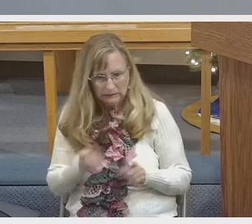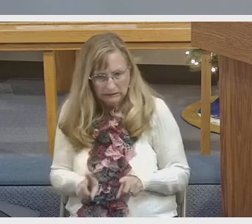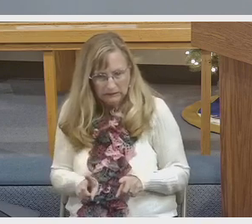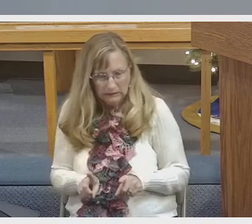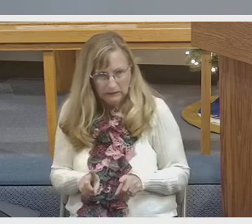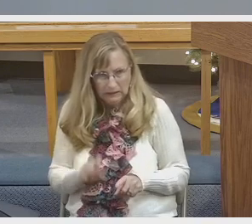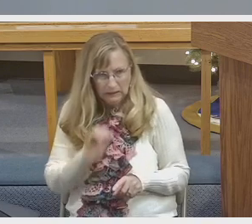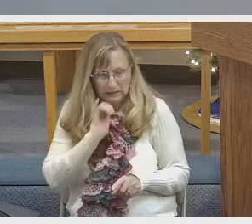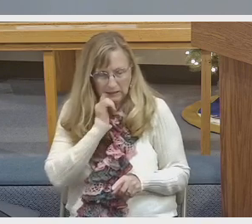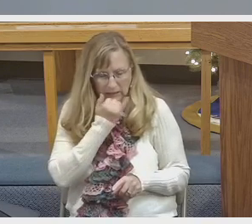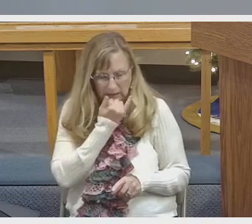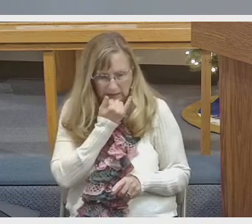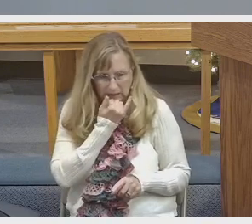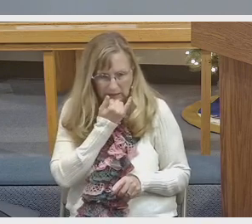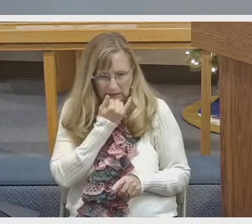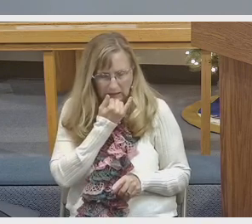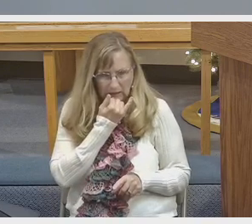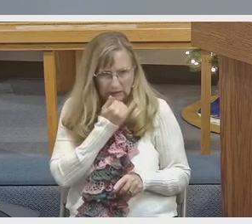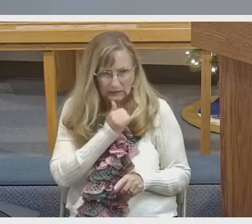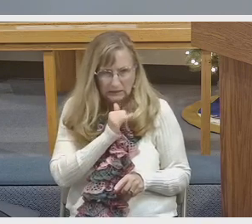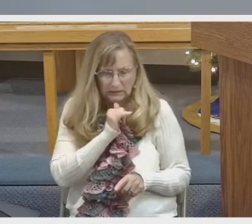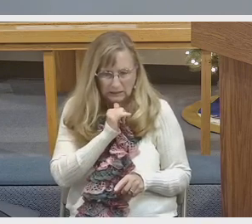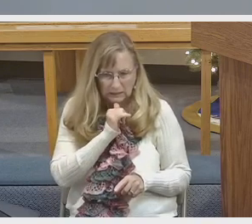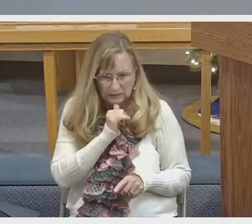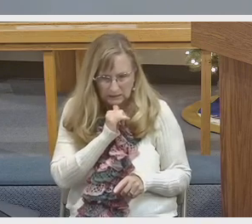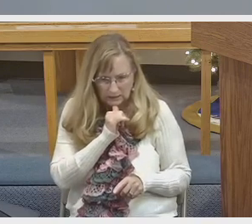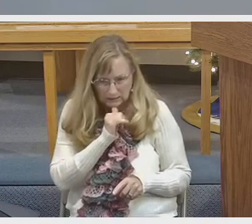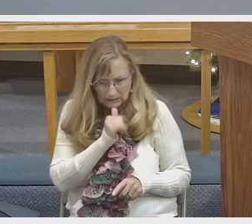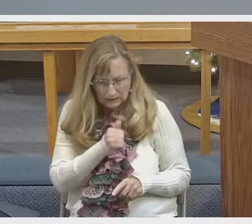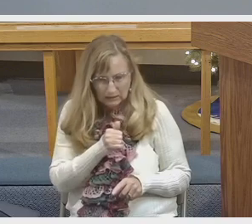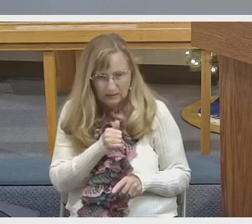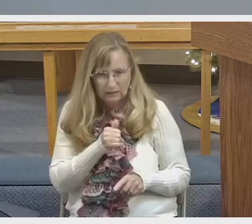I cheated on my wife.